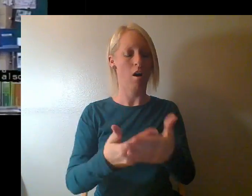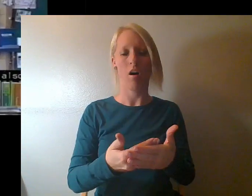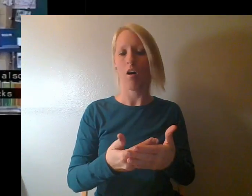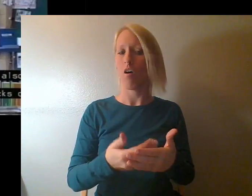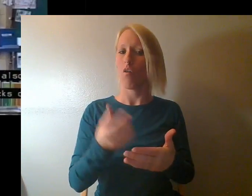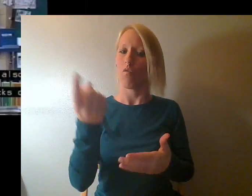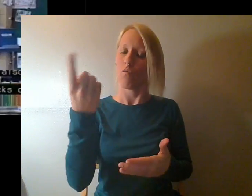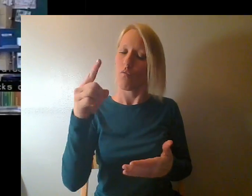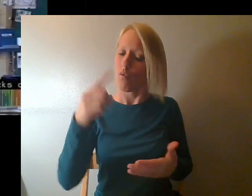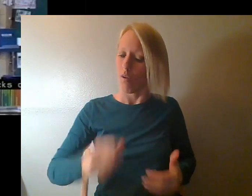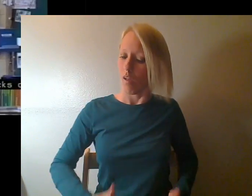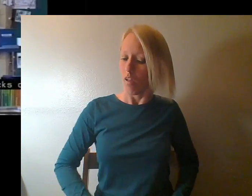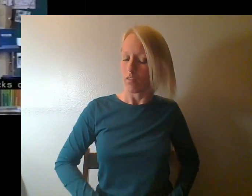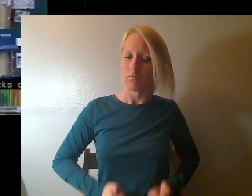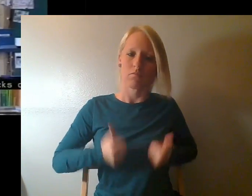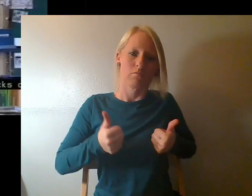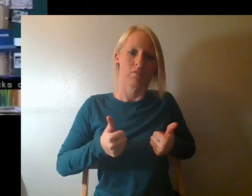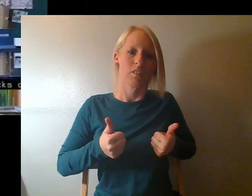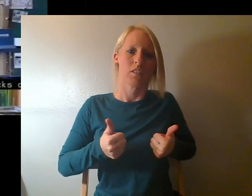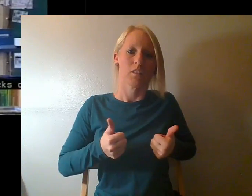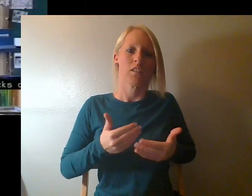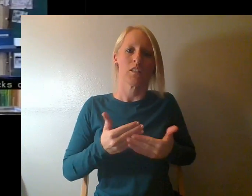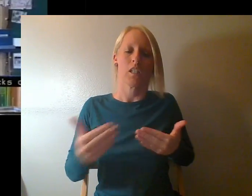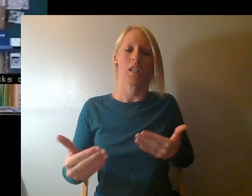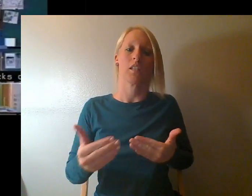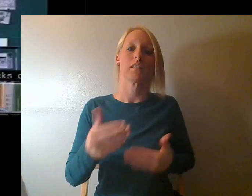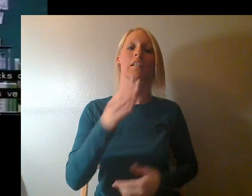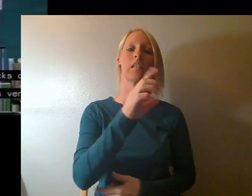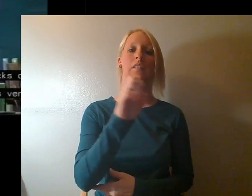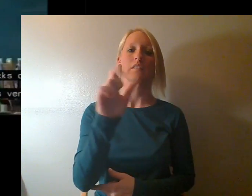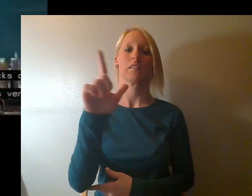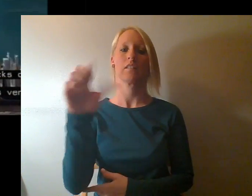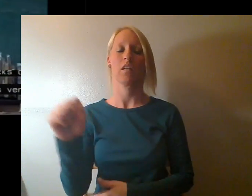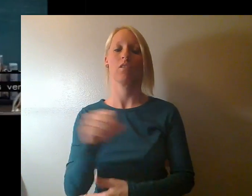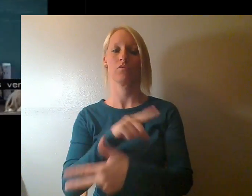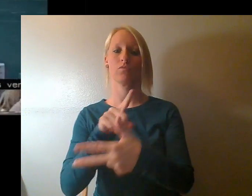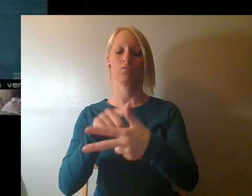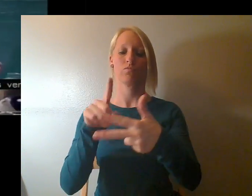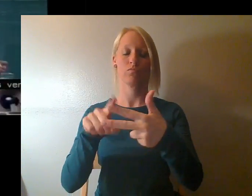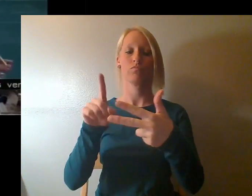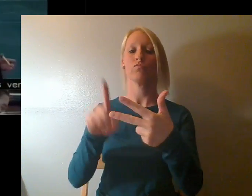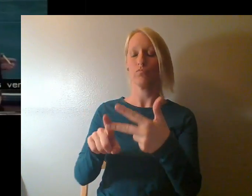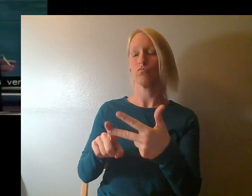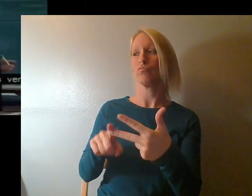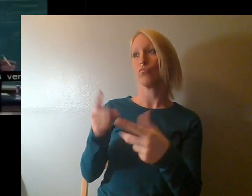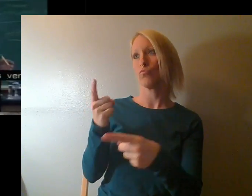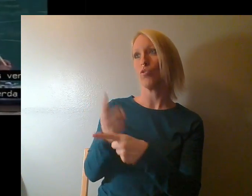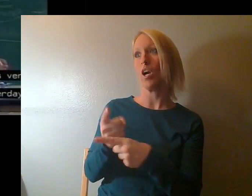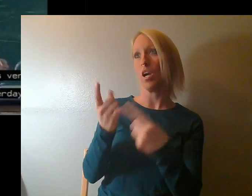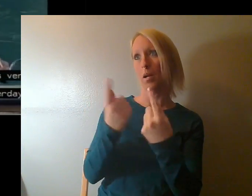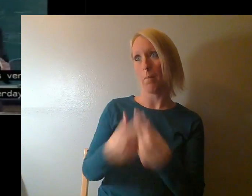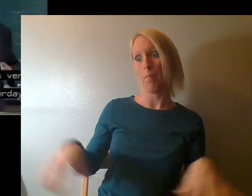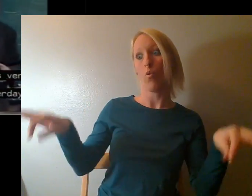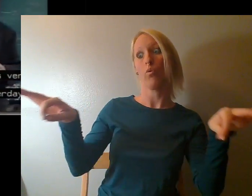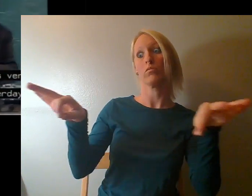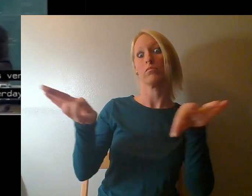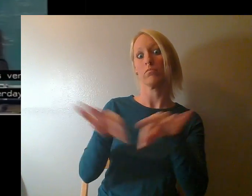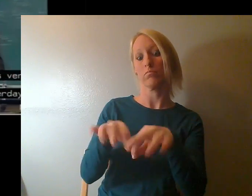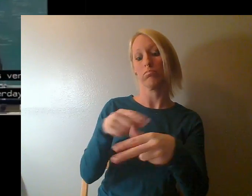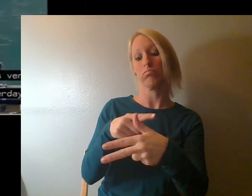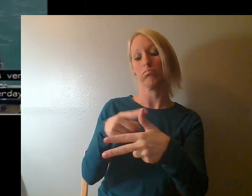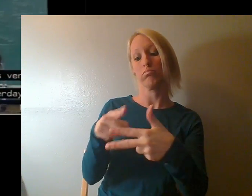are the building blocks of all living things. All right, that cell theory, again, is very important. And as we were saying